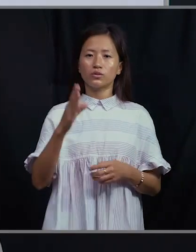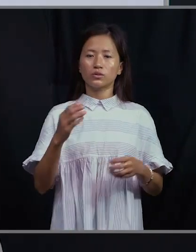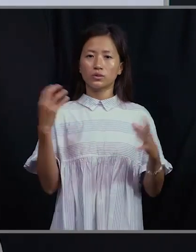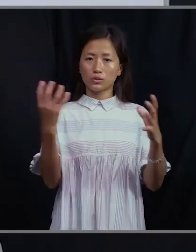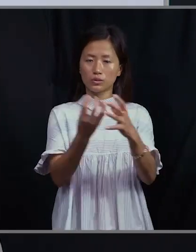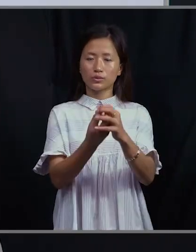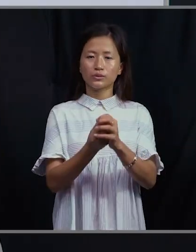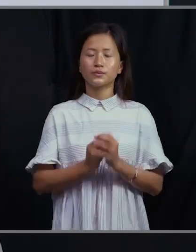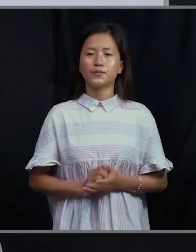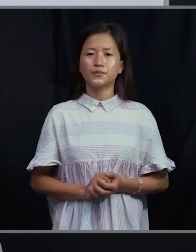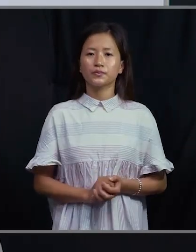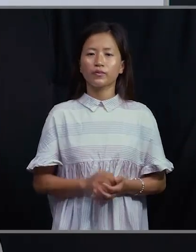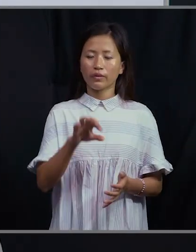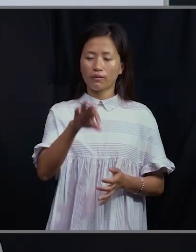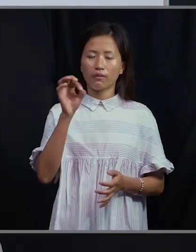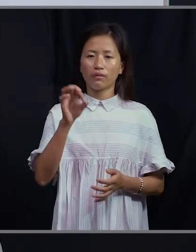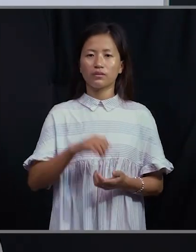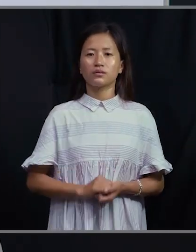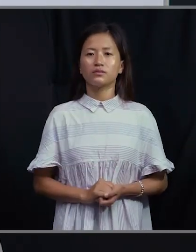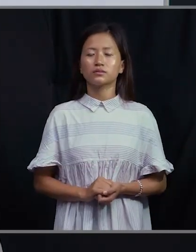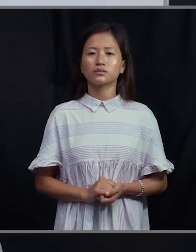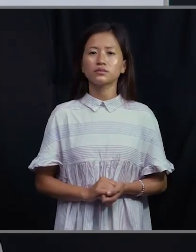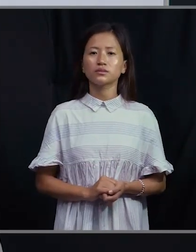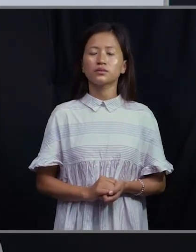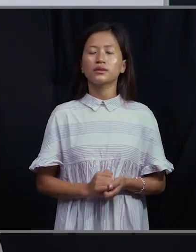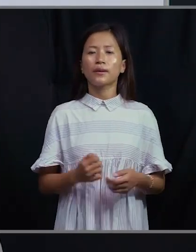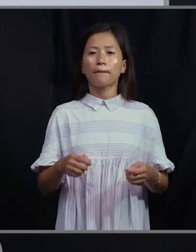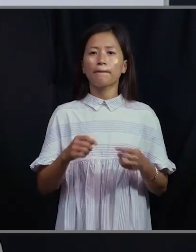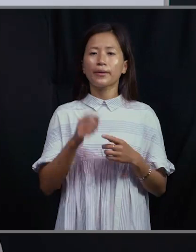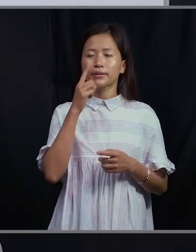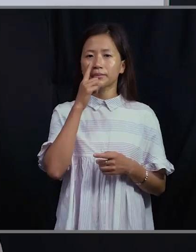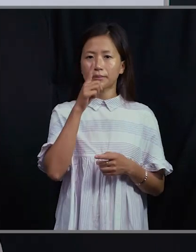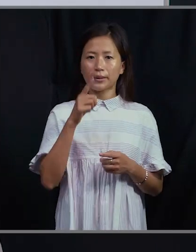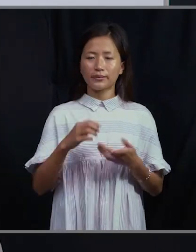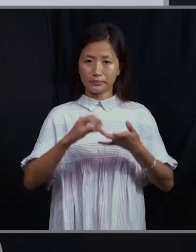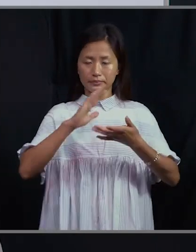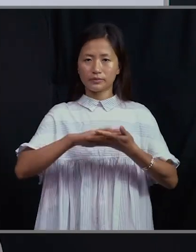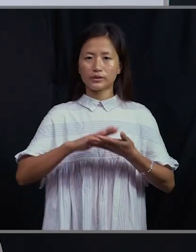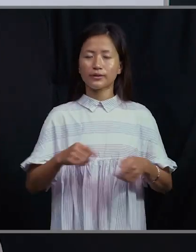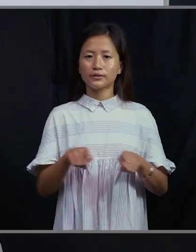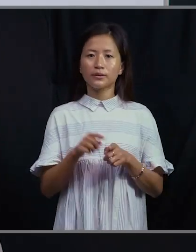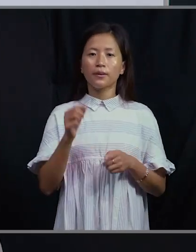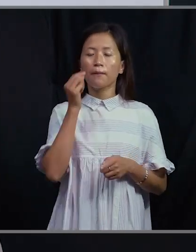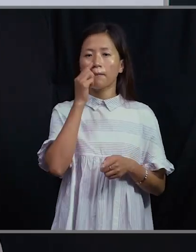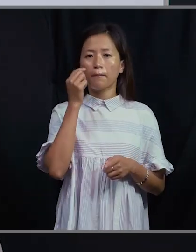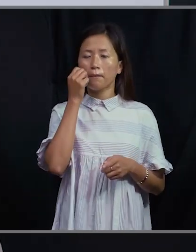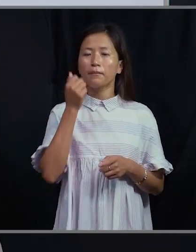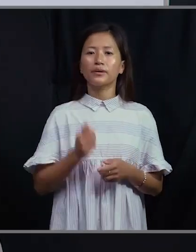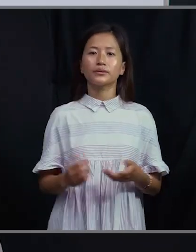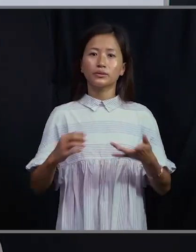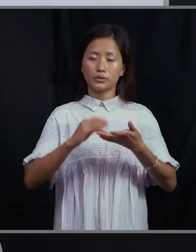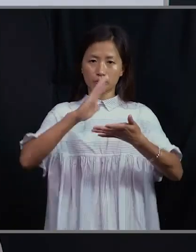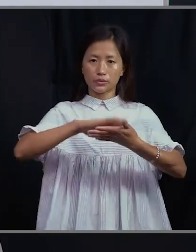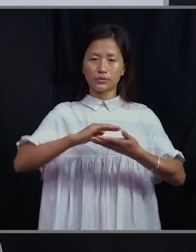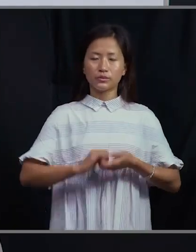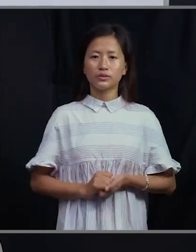groups we find here. Okay, bride and the bridegroom, I don't have to explain this, right? So the girl and the boy, where